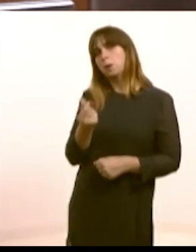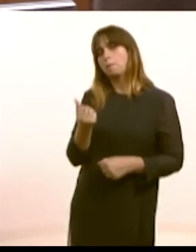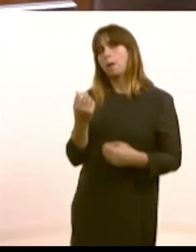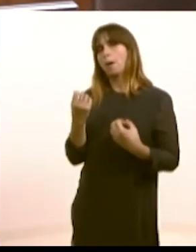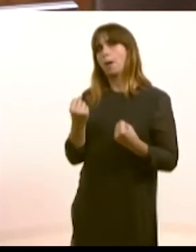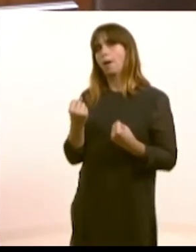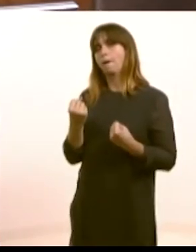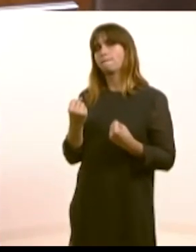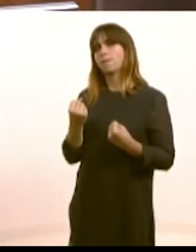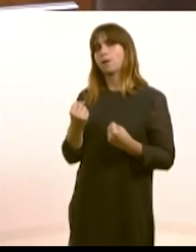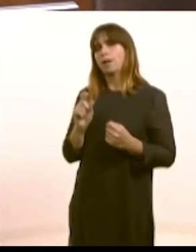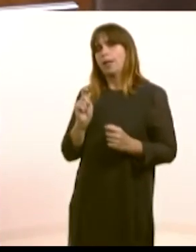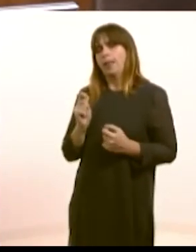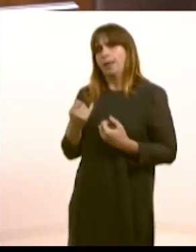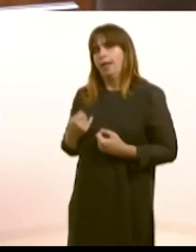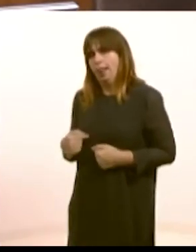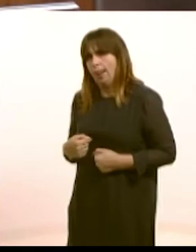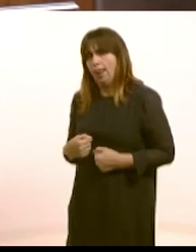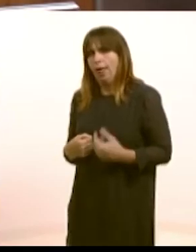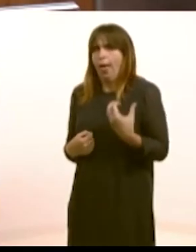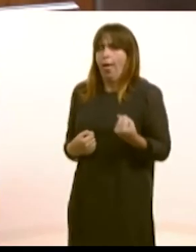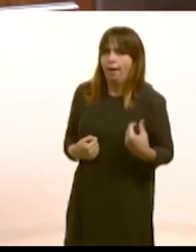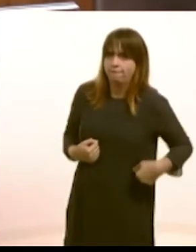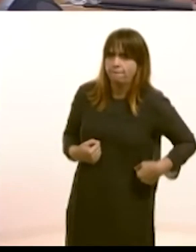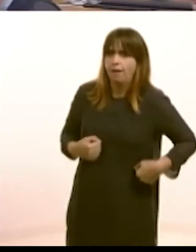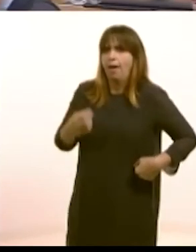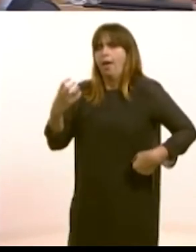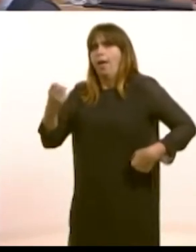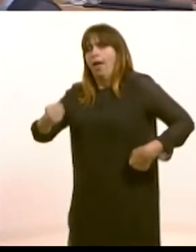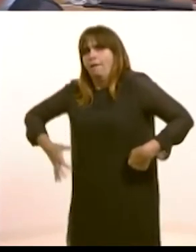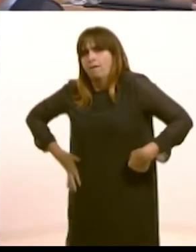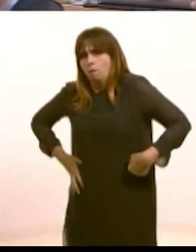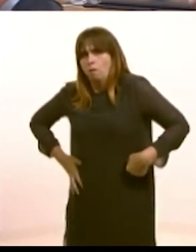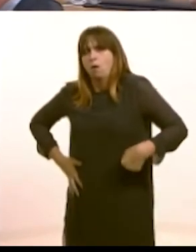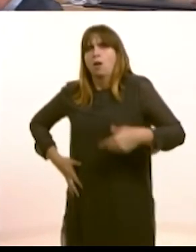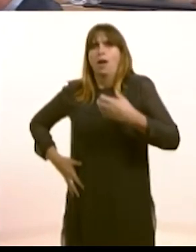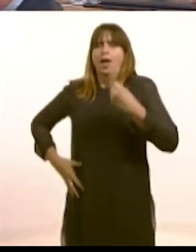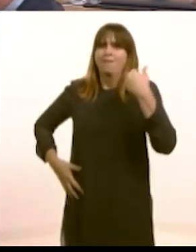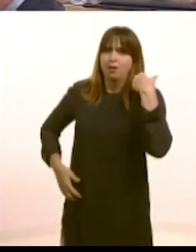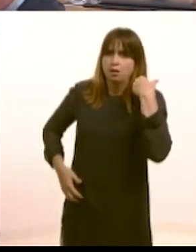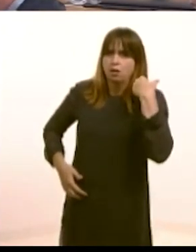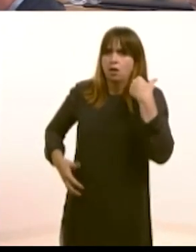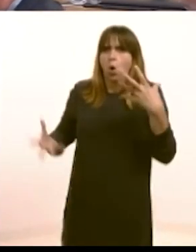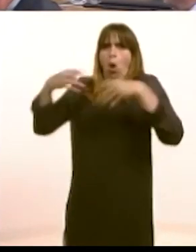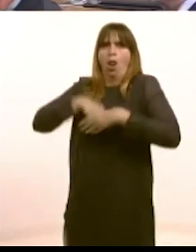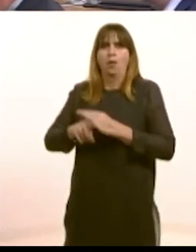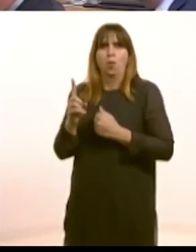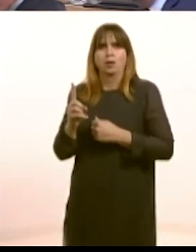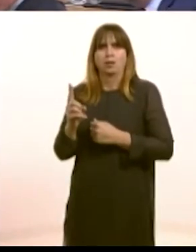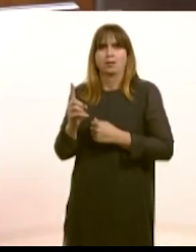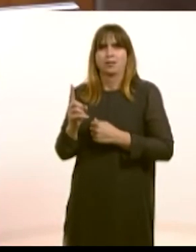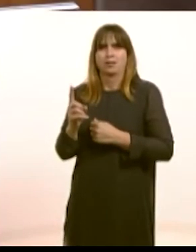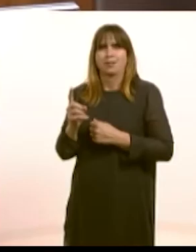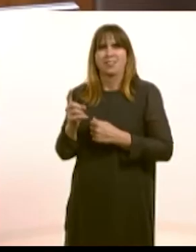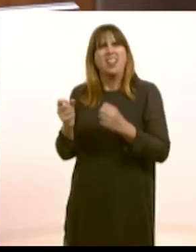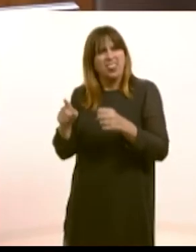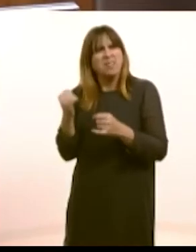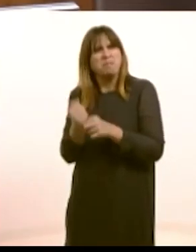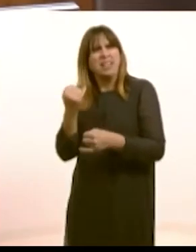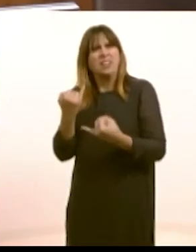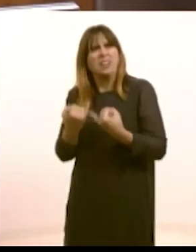small conditions that, taken together, make it difficult for them to live their lives in the way that they would want. It's rare for somebody to have one